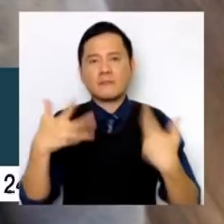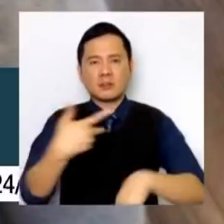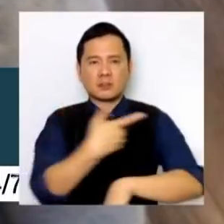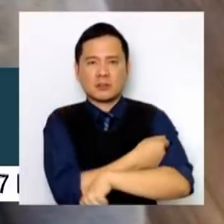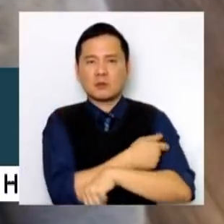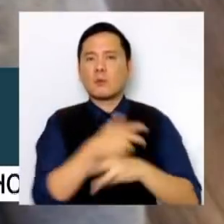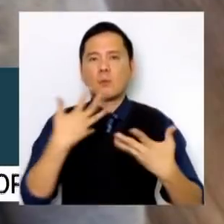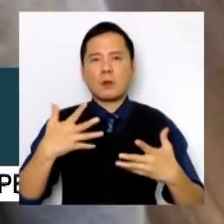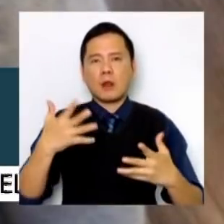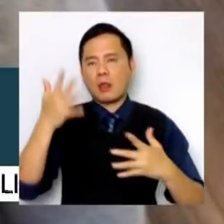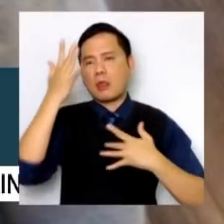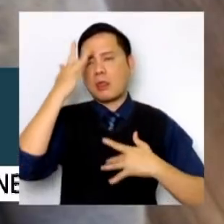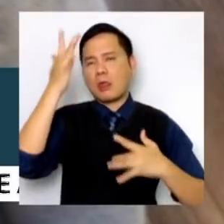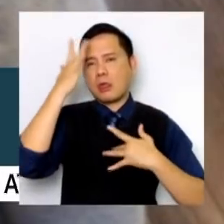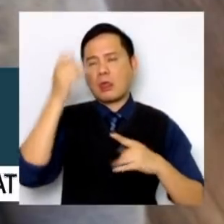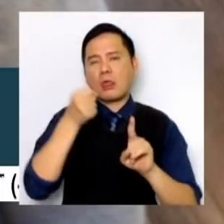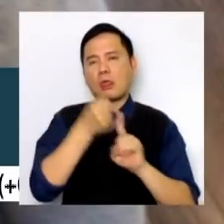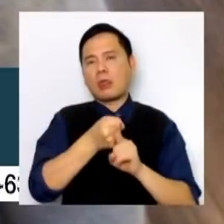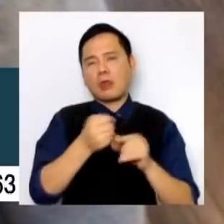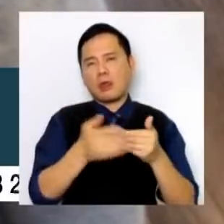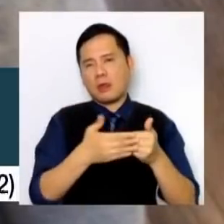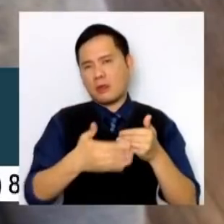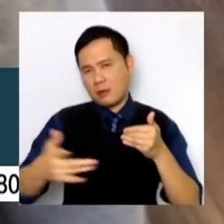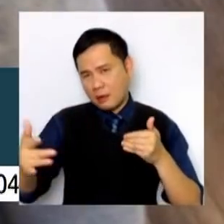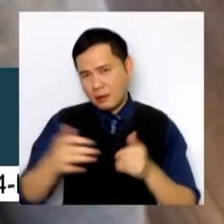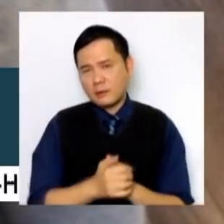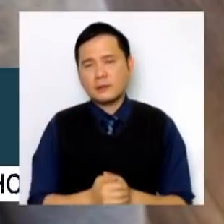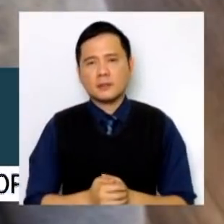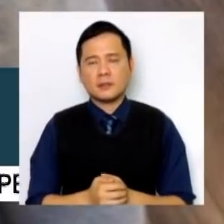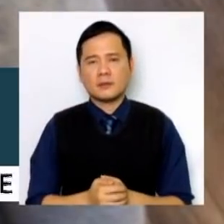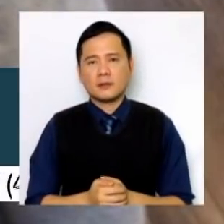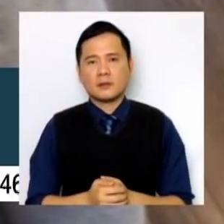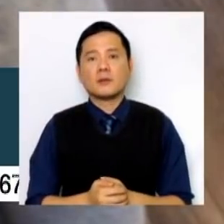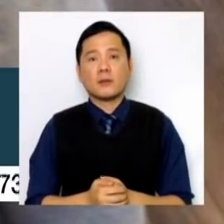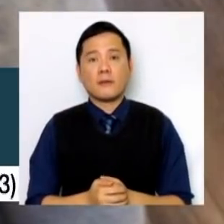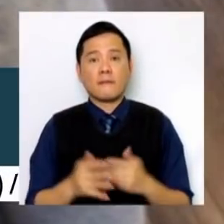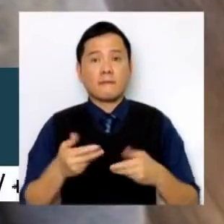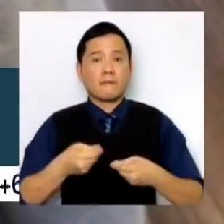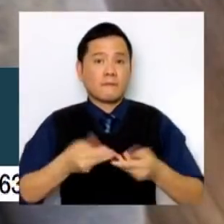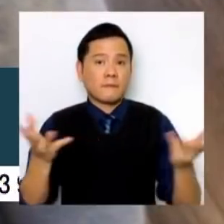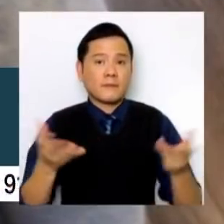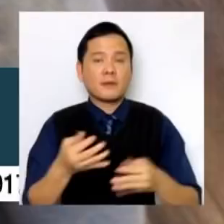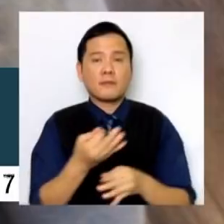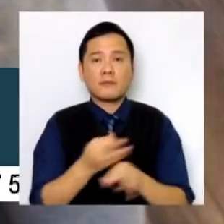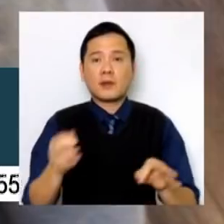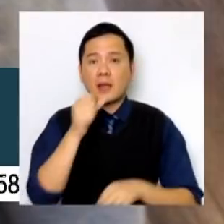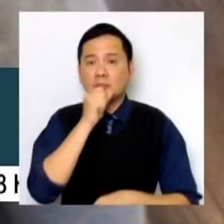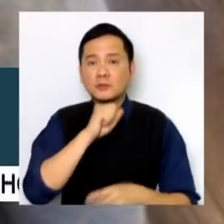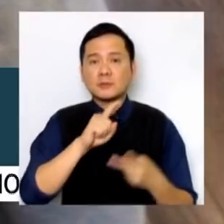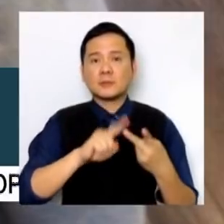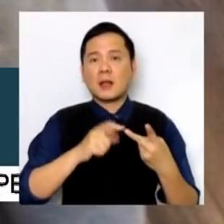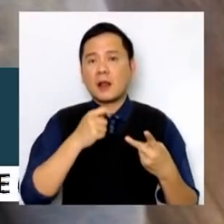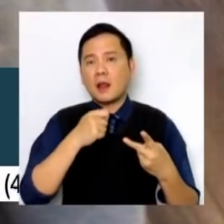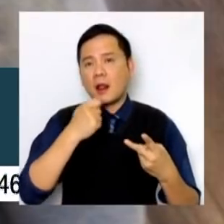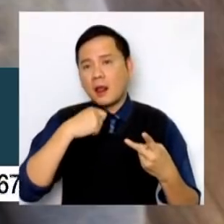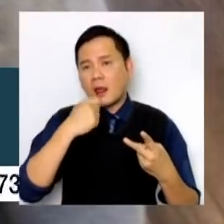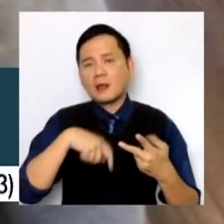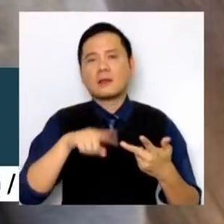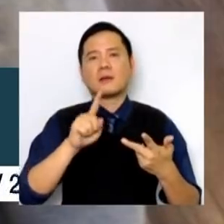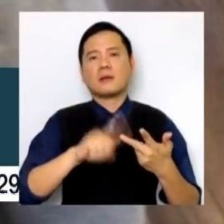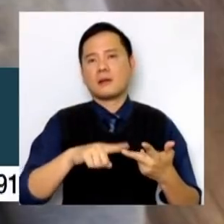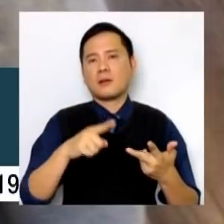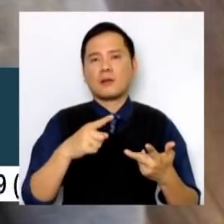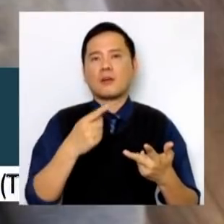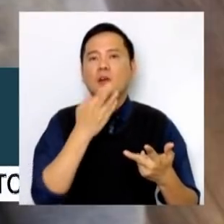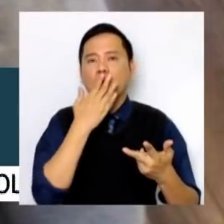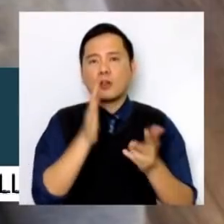children were enticed to get vaccinated as they were given free ice cream, lollipops, balloons, and even coloring books. According to